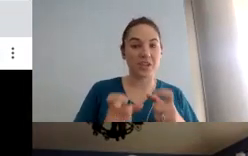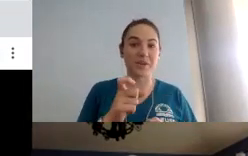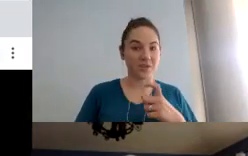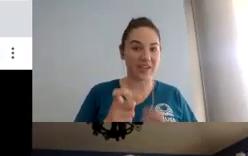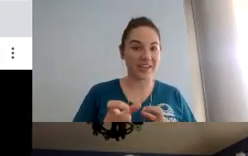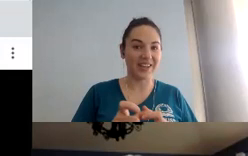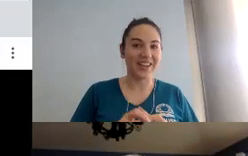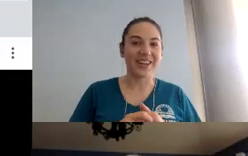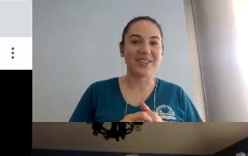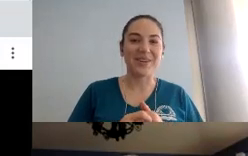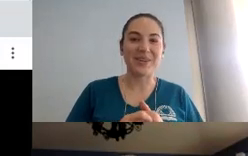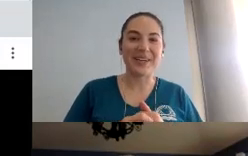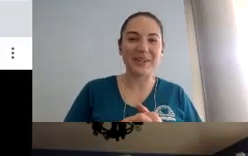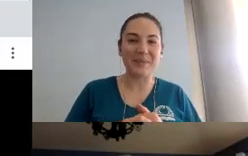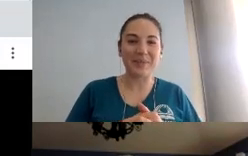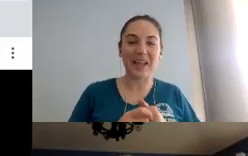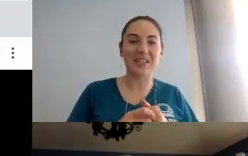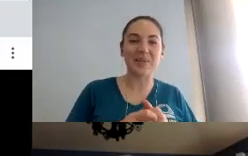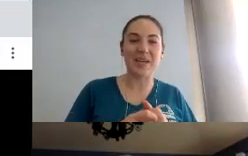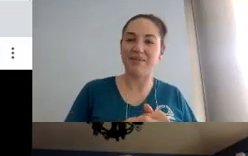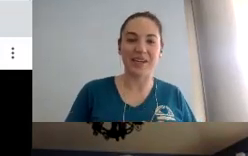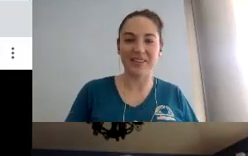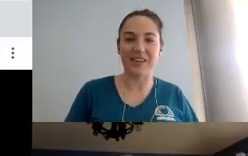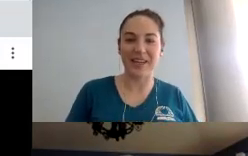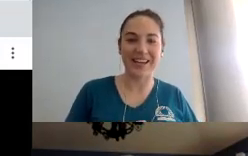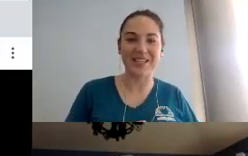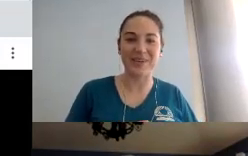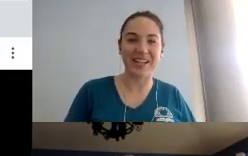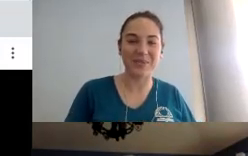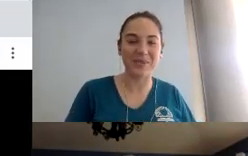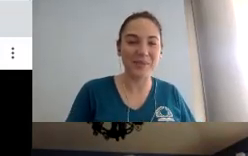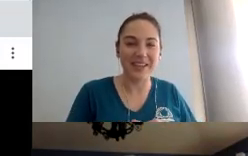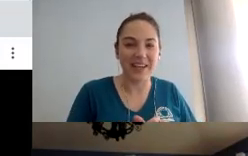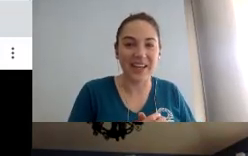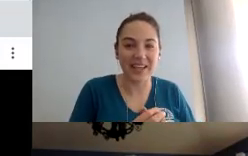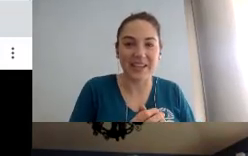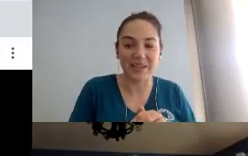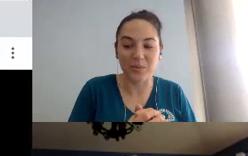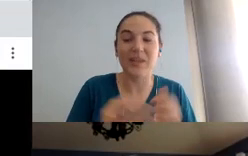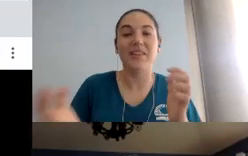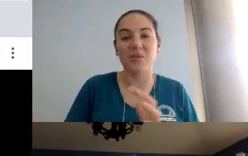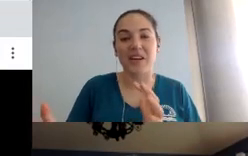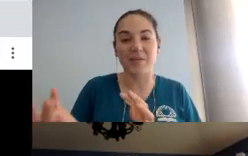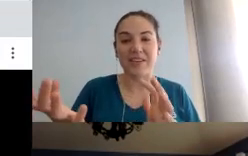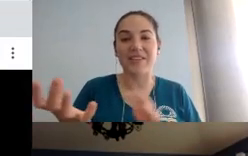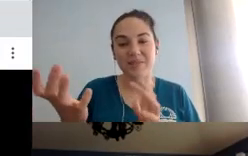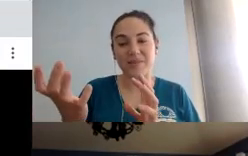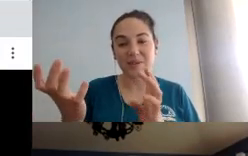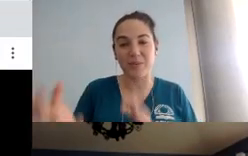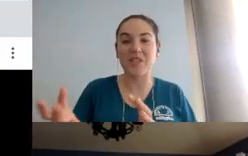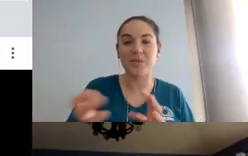which emails you're getting. And so a lot of times I forget that I've been added to a classroom. I get, one of the things we